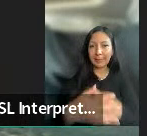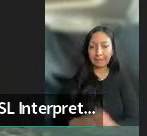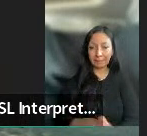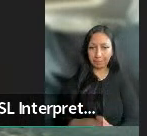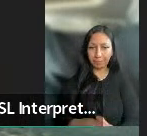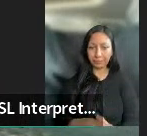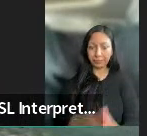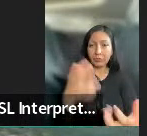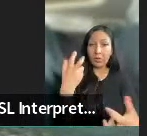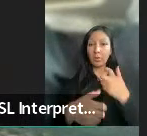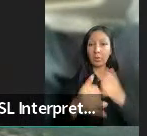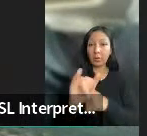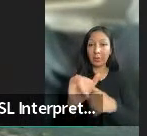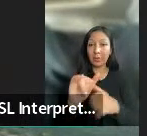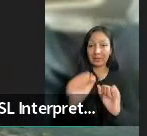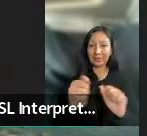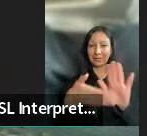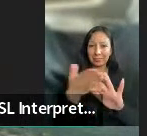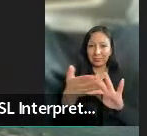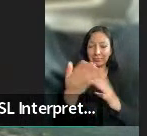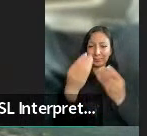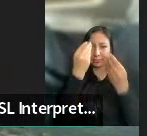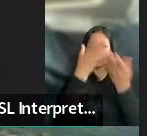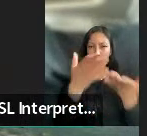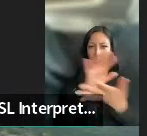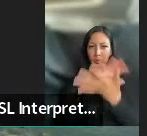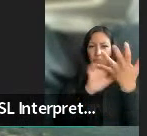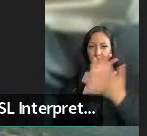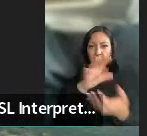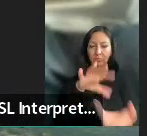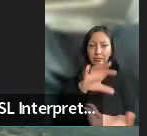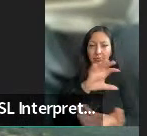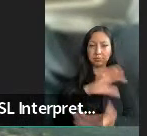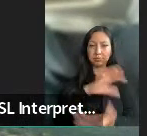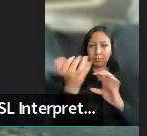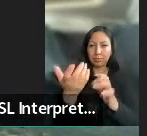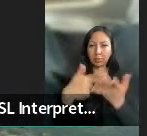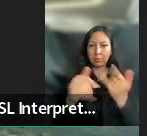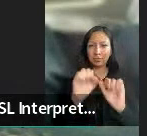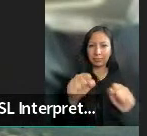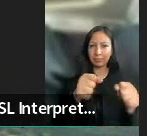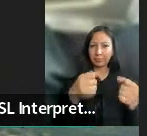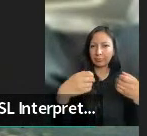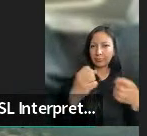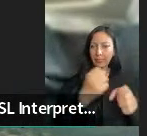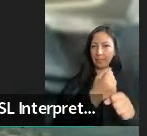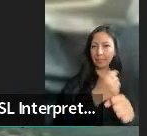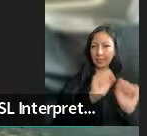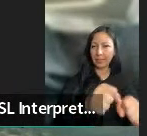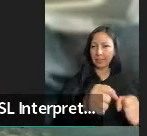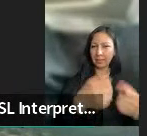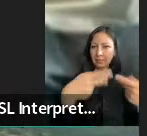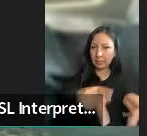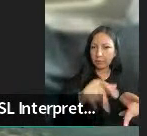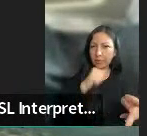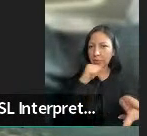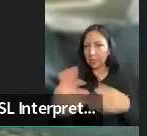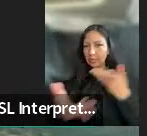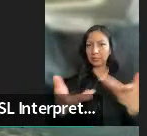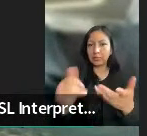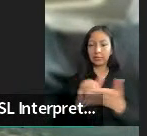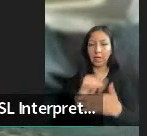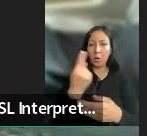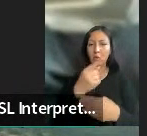The issue is that this creates confusion about where composting and recycling are allowed to occur. The Department of Sanitation's only compost